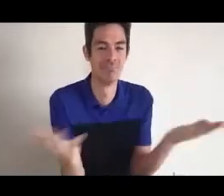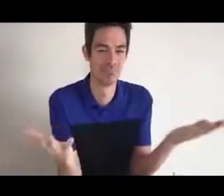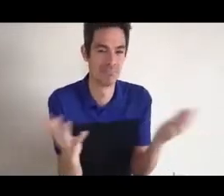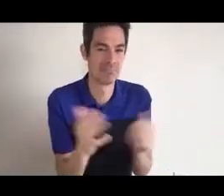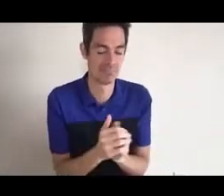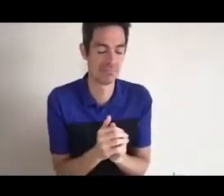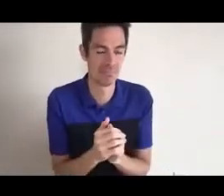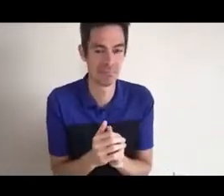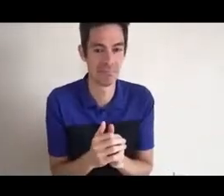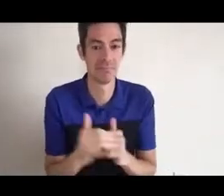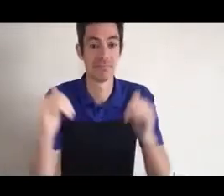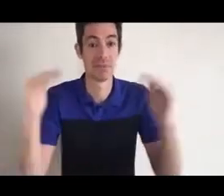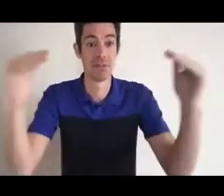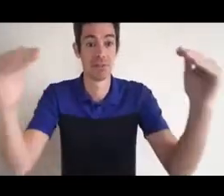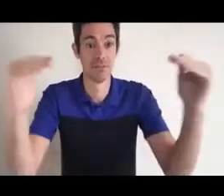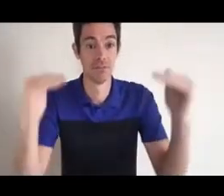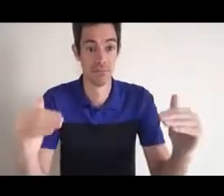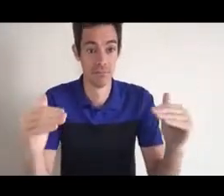focal point.